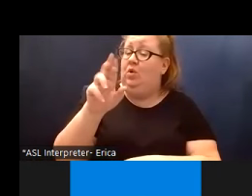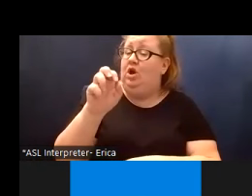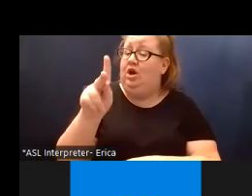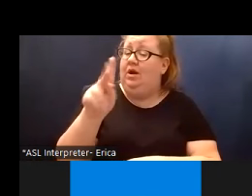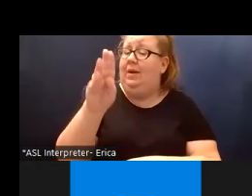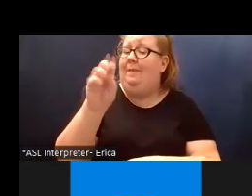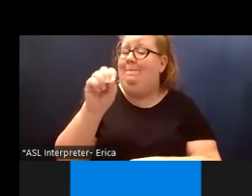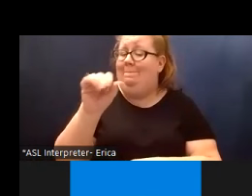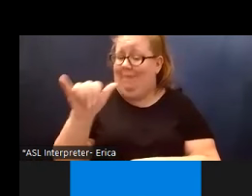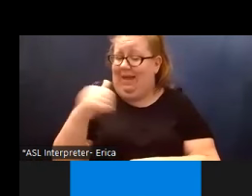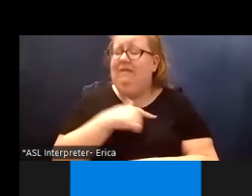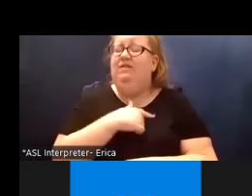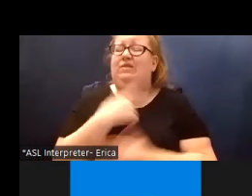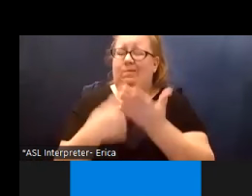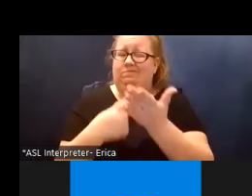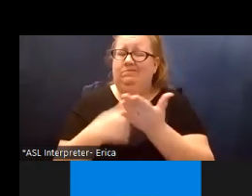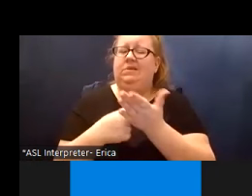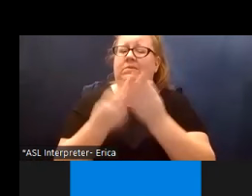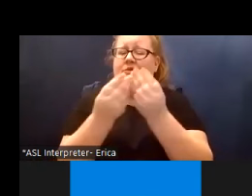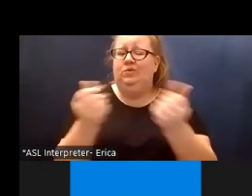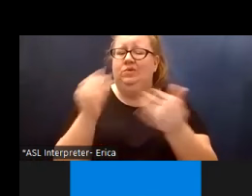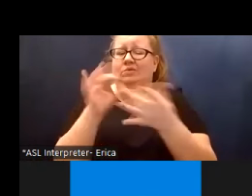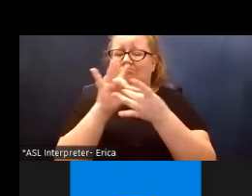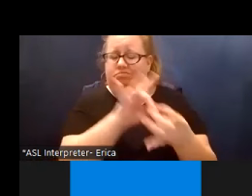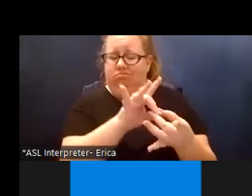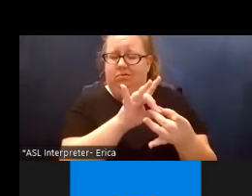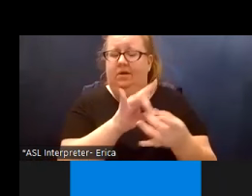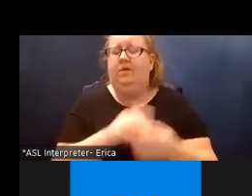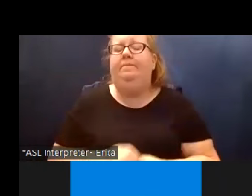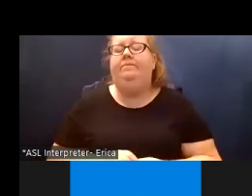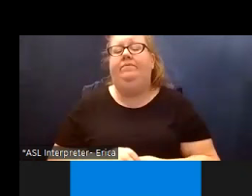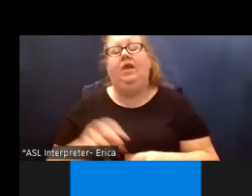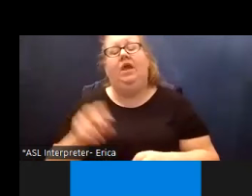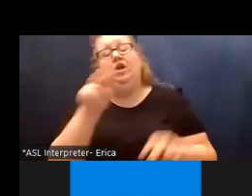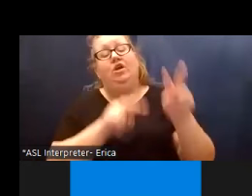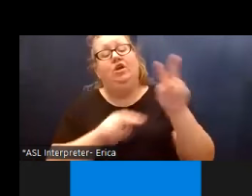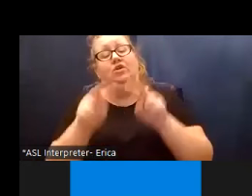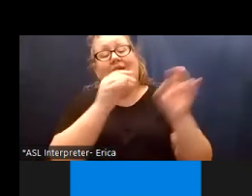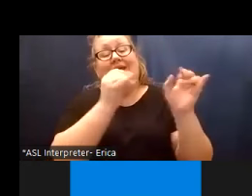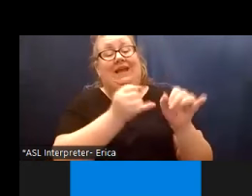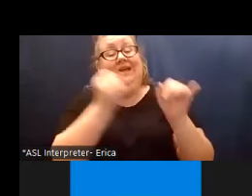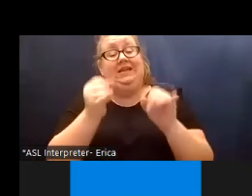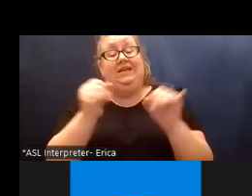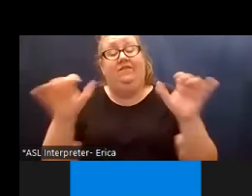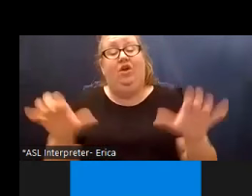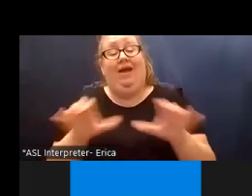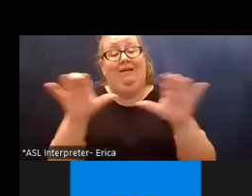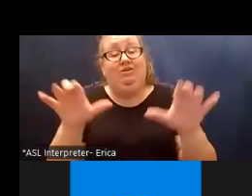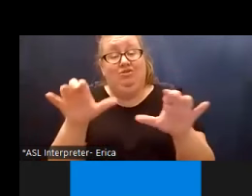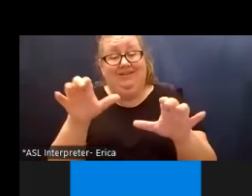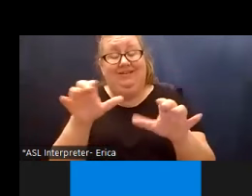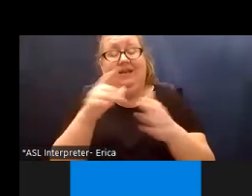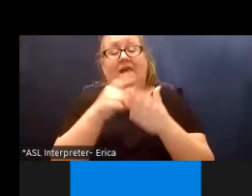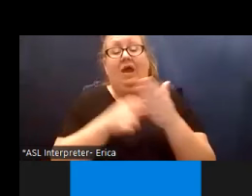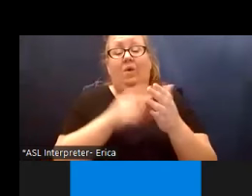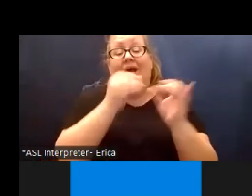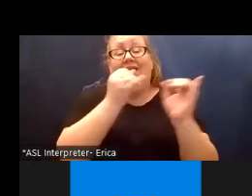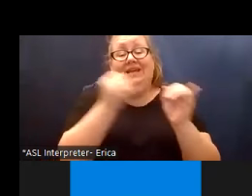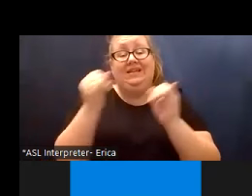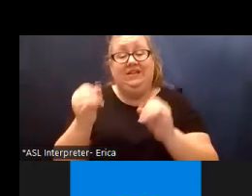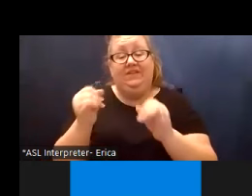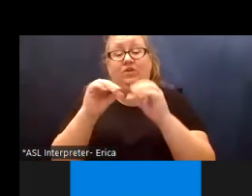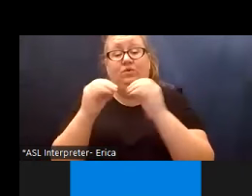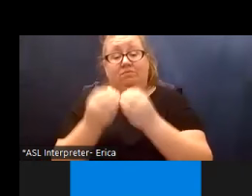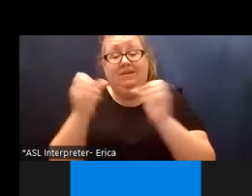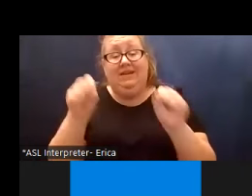some solutions for that. So looking at individual actions and what individual entities can do,